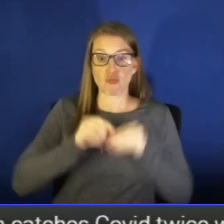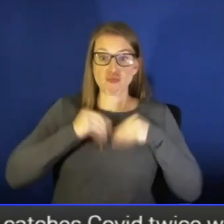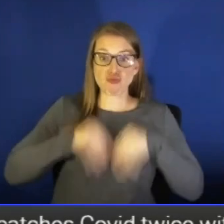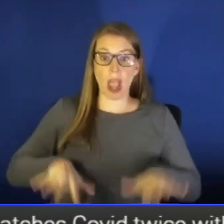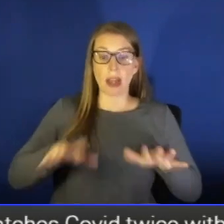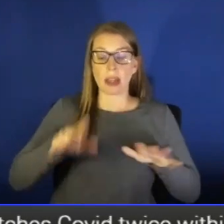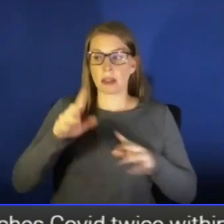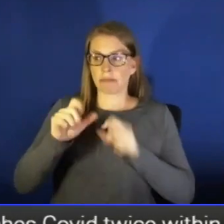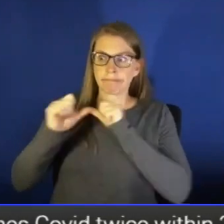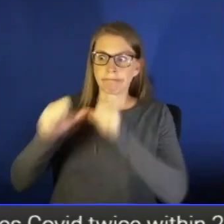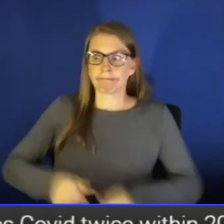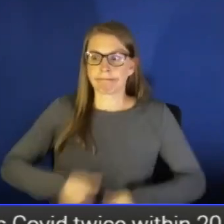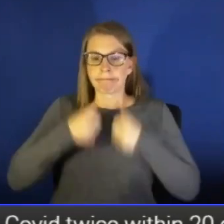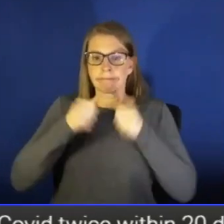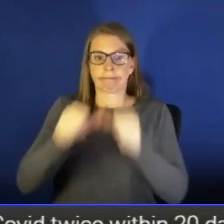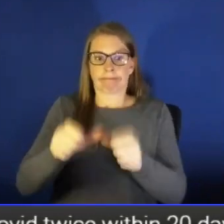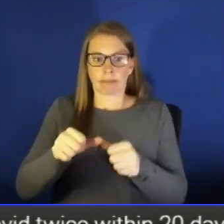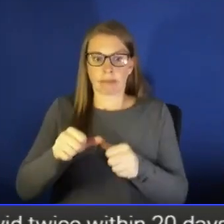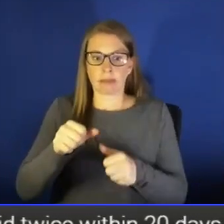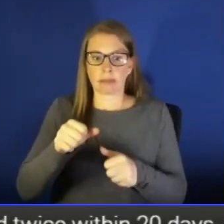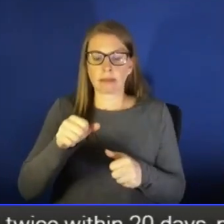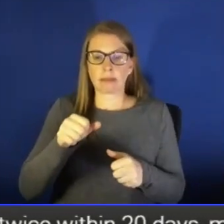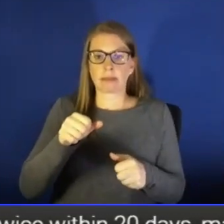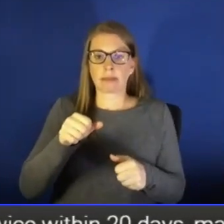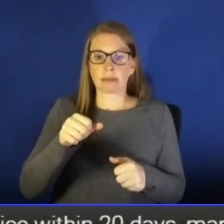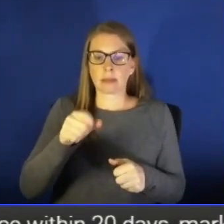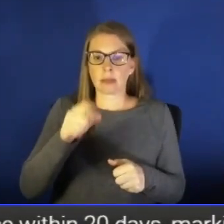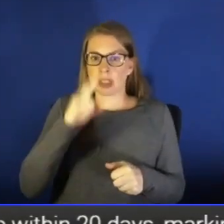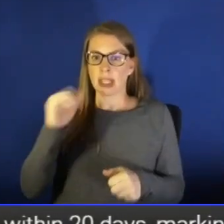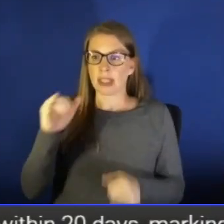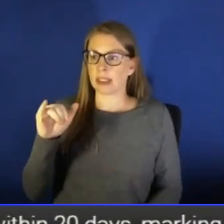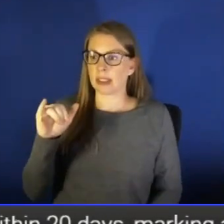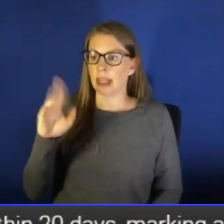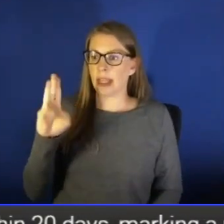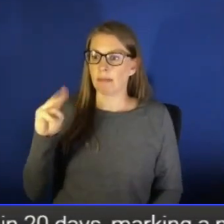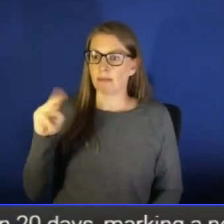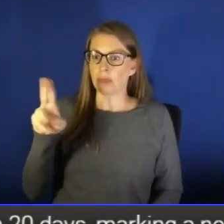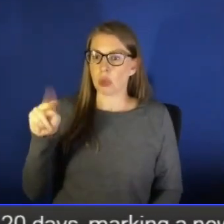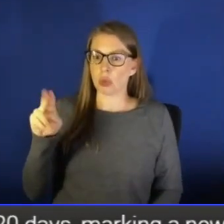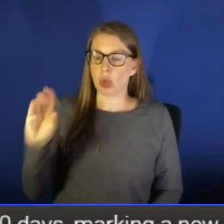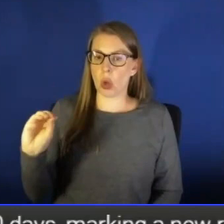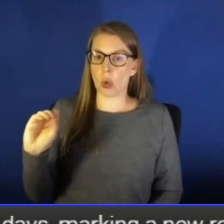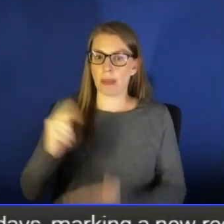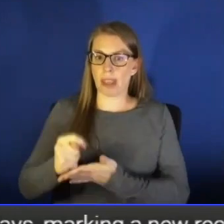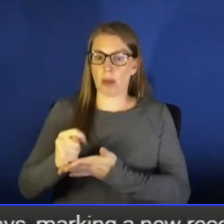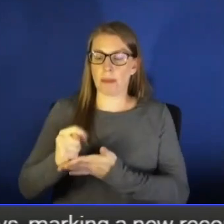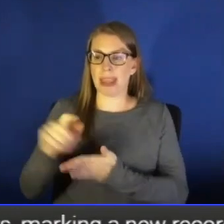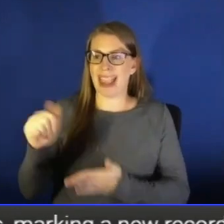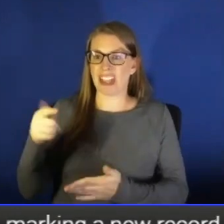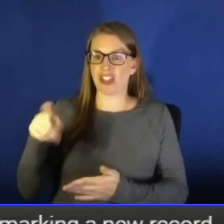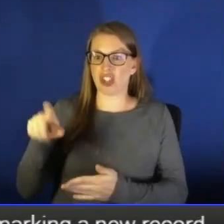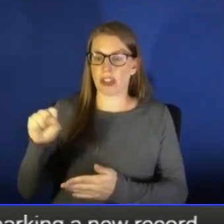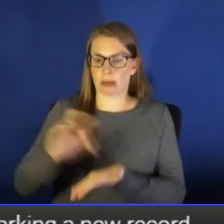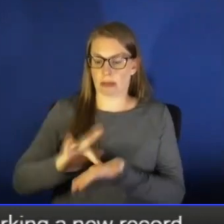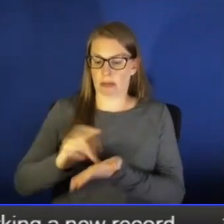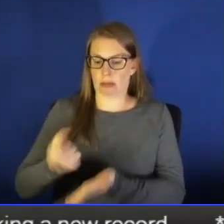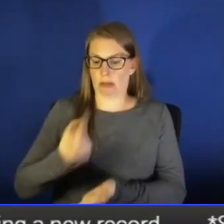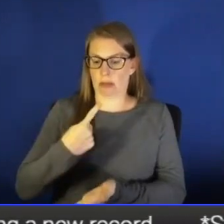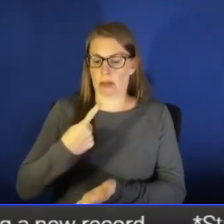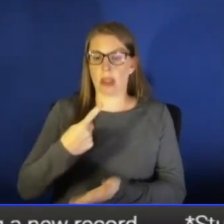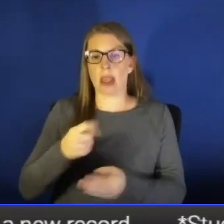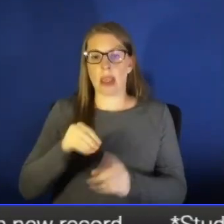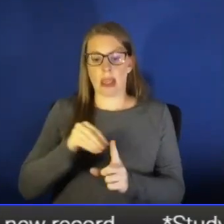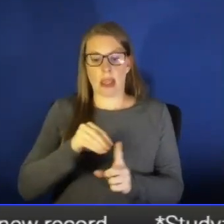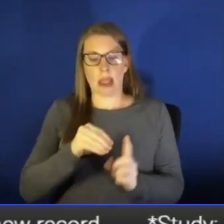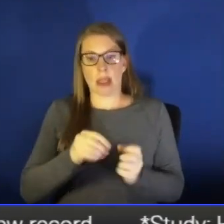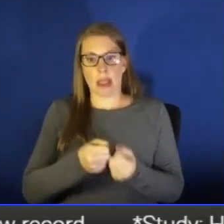have drugs that are immunotherapy agents. And what these drugs do is they expose the cancer cells